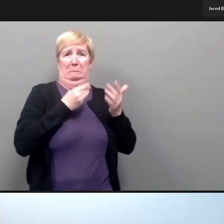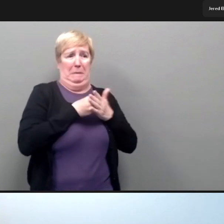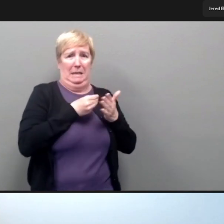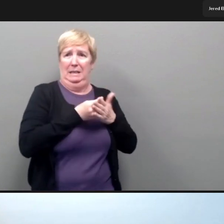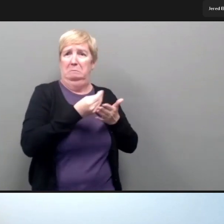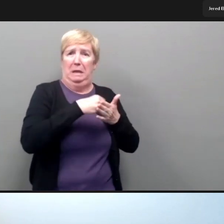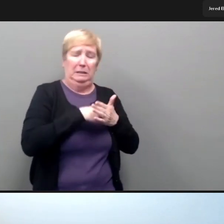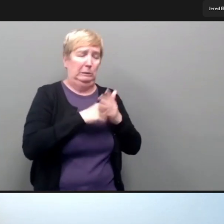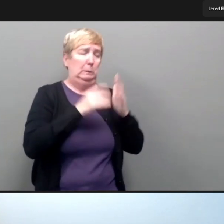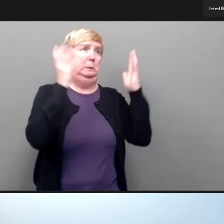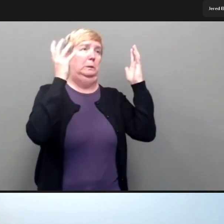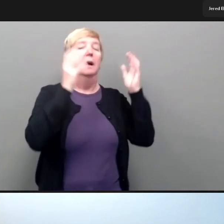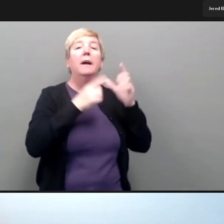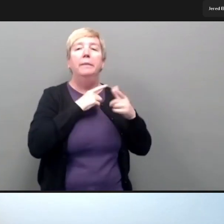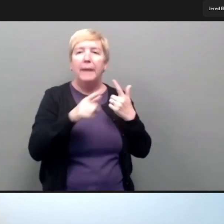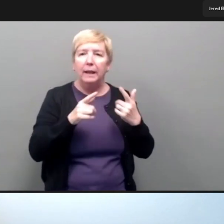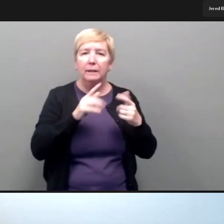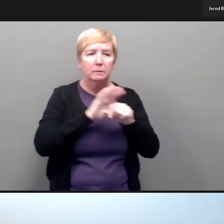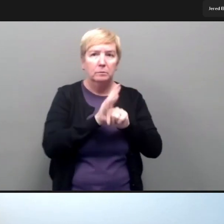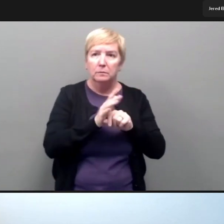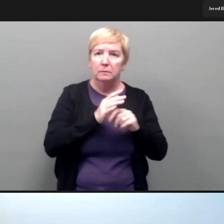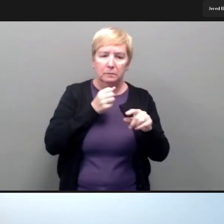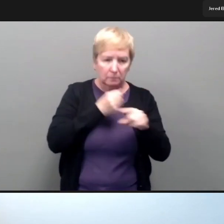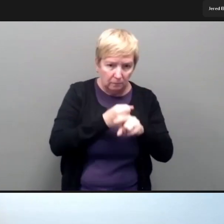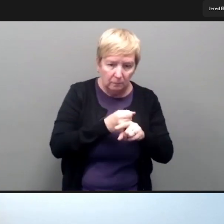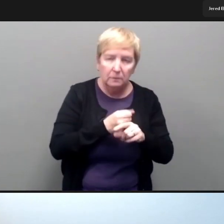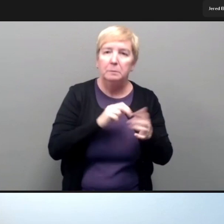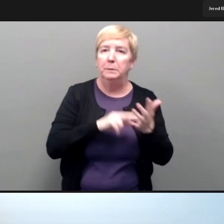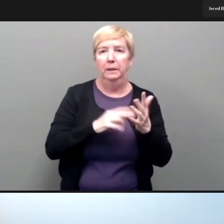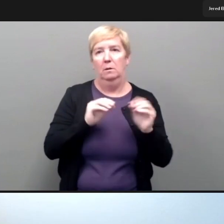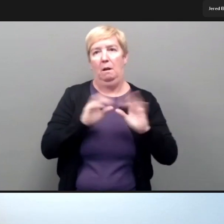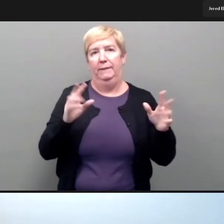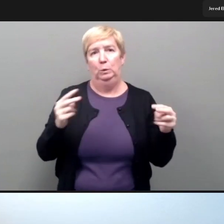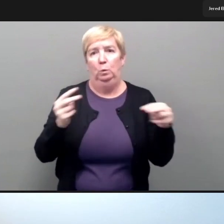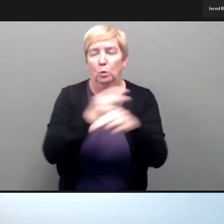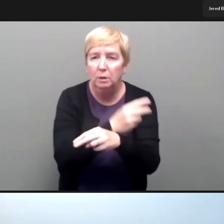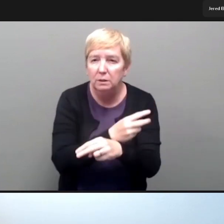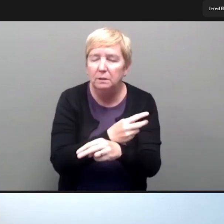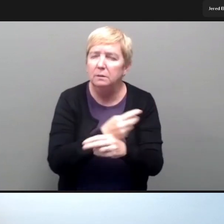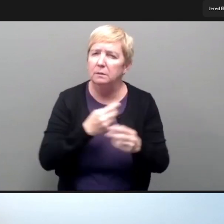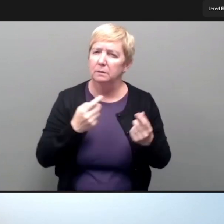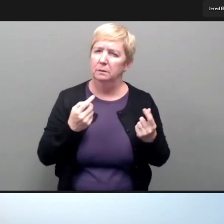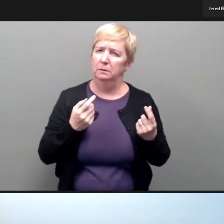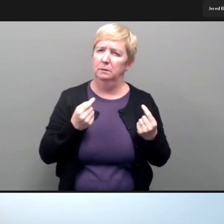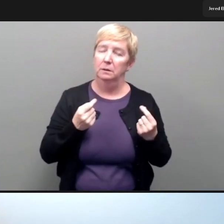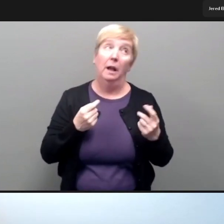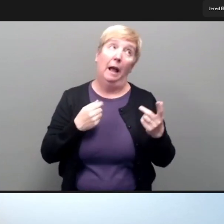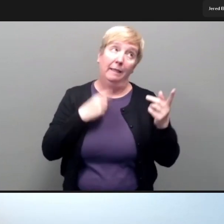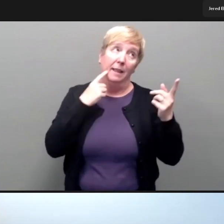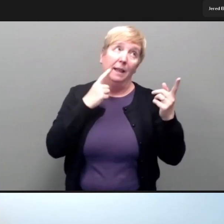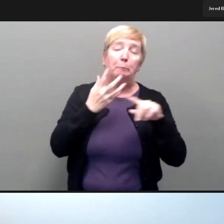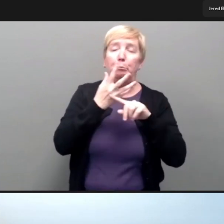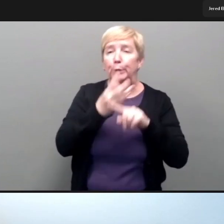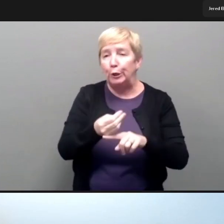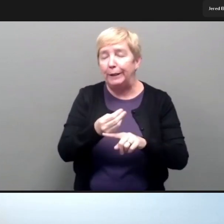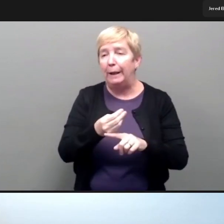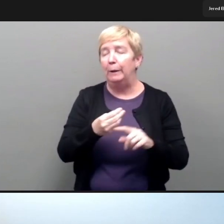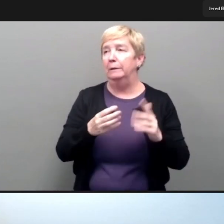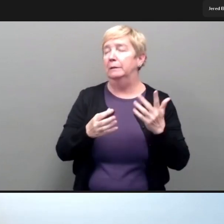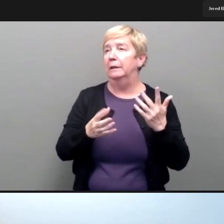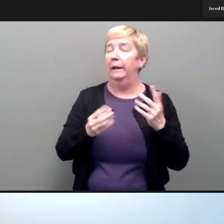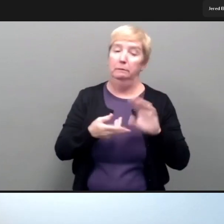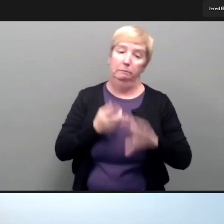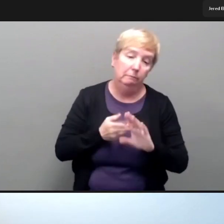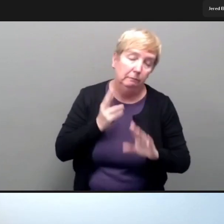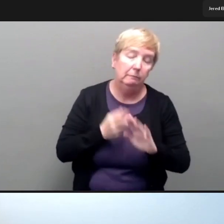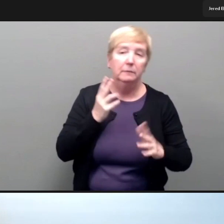that existed before the pandemic. The pandemic's made it worse. I would suspect that the rate of burnout and nurse shortage is still an issue